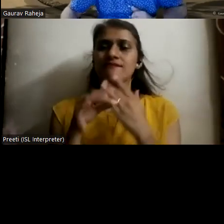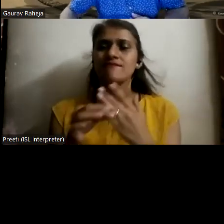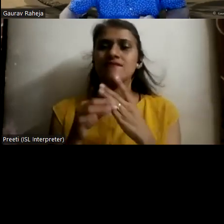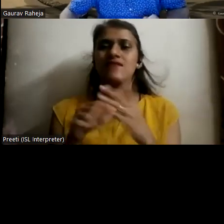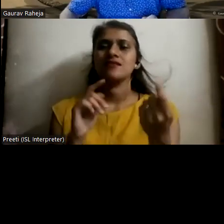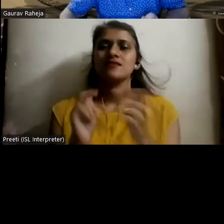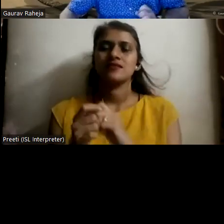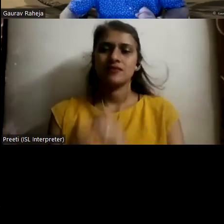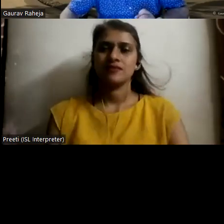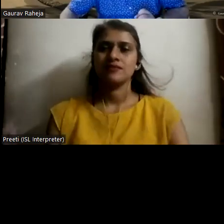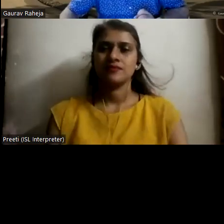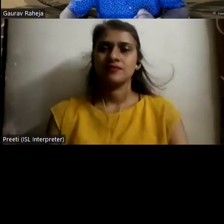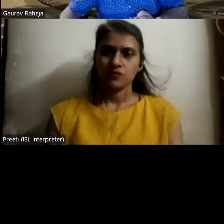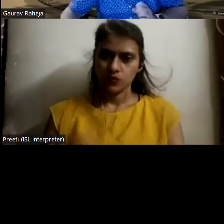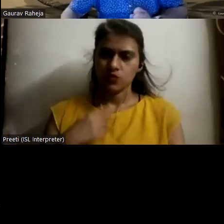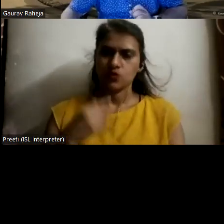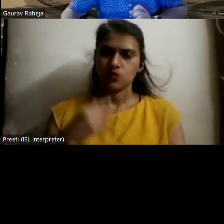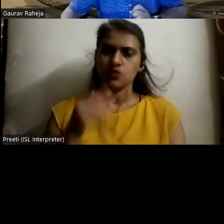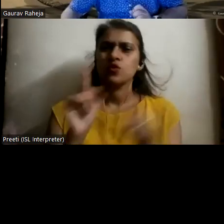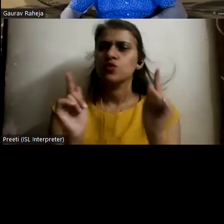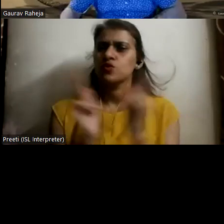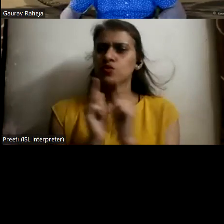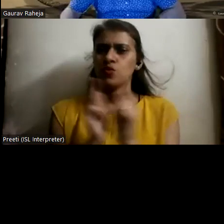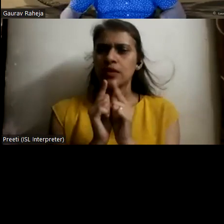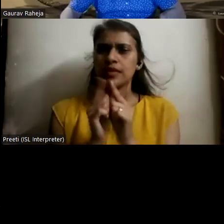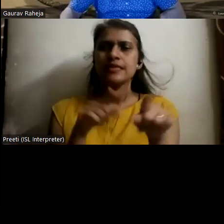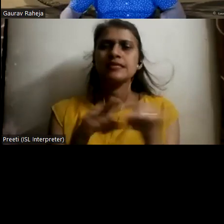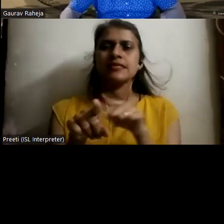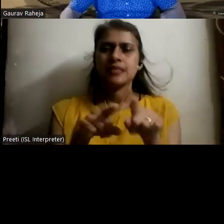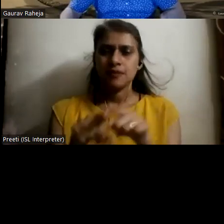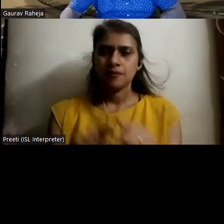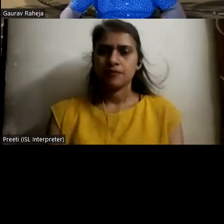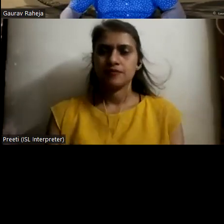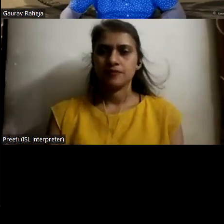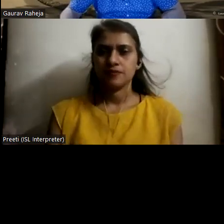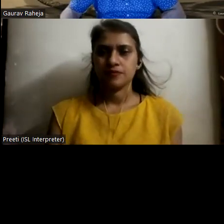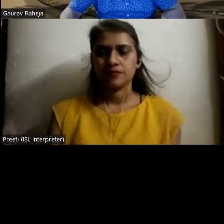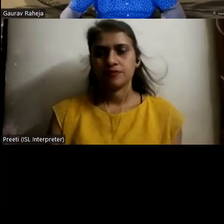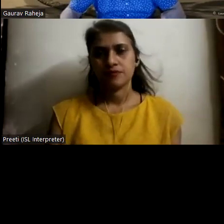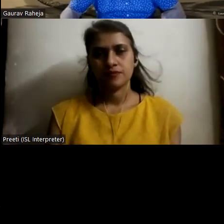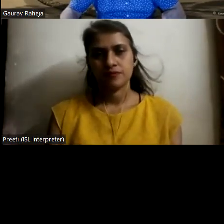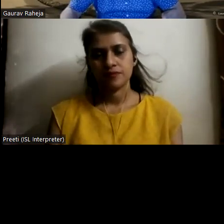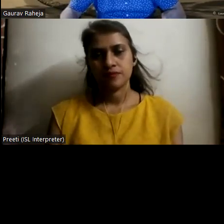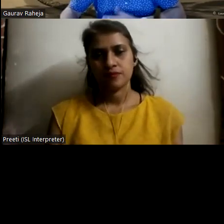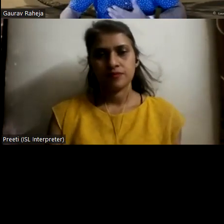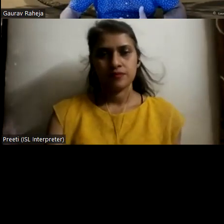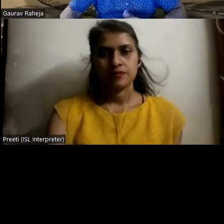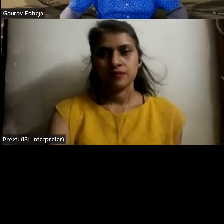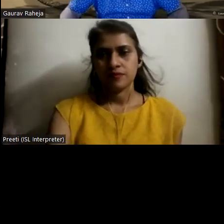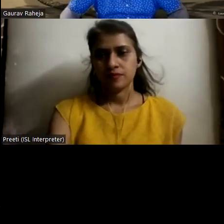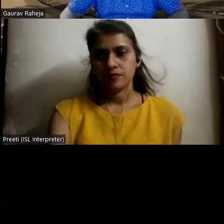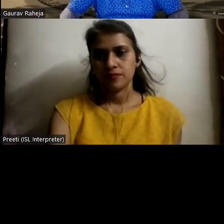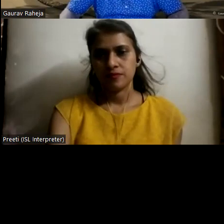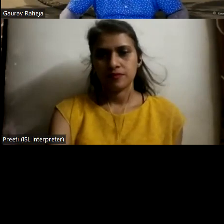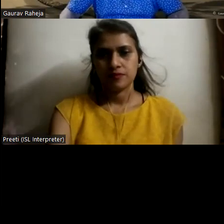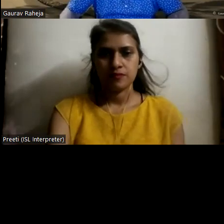can happen. I will share a small example to this little later as we move towards the end of this conversation. So friends, if you look